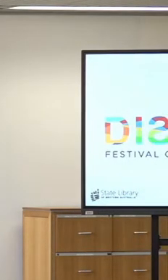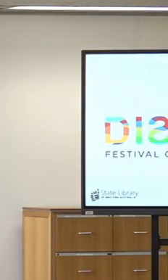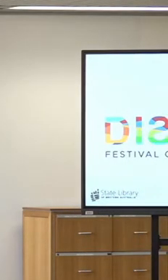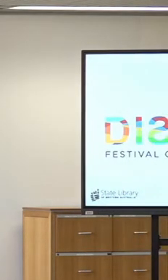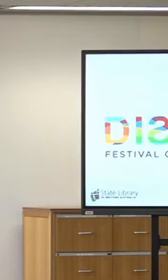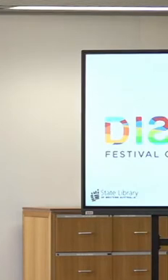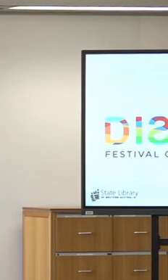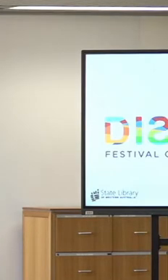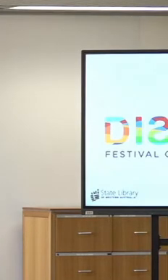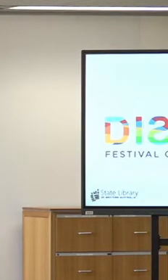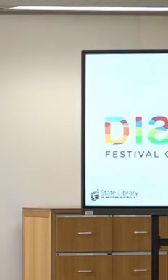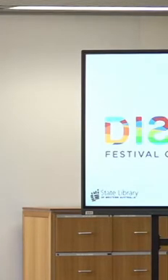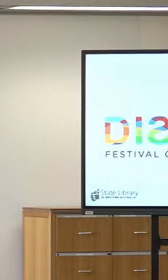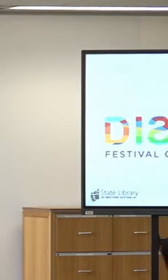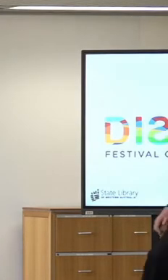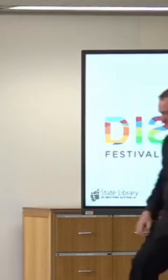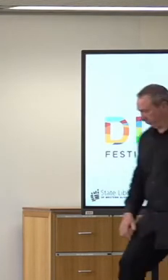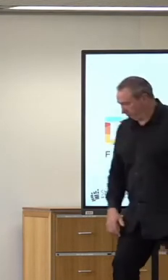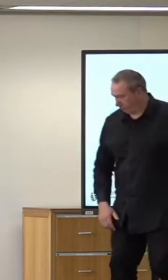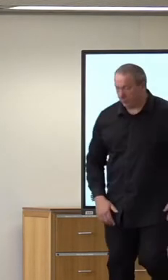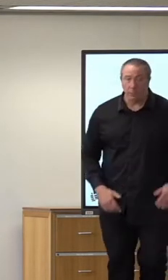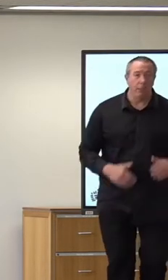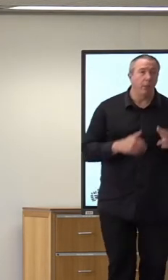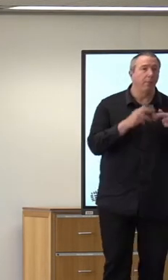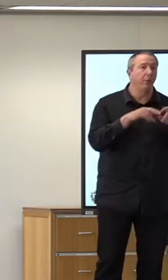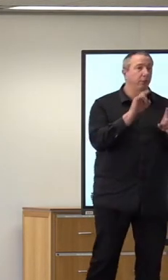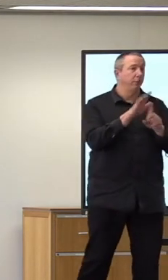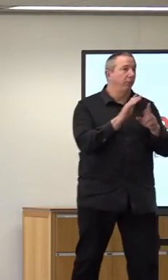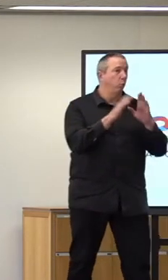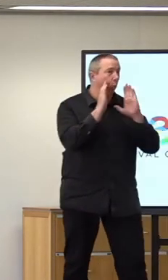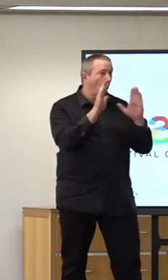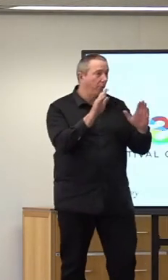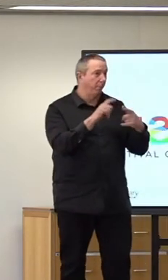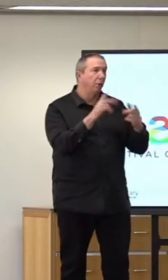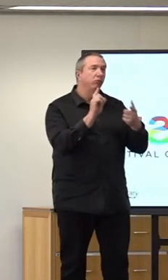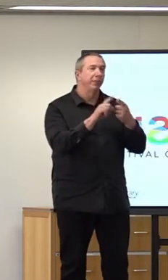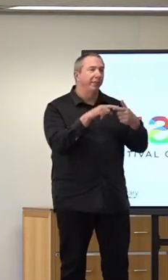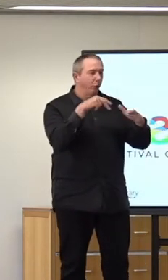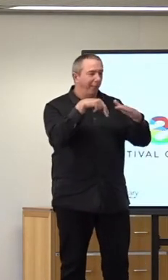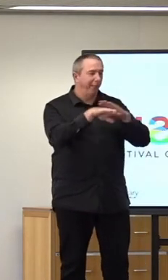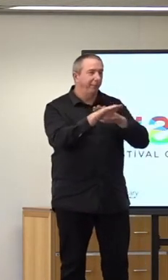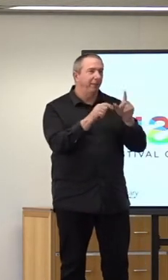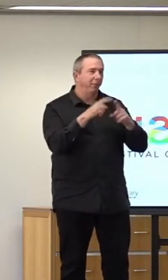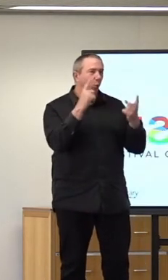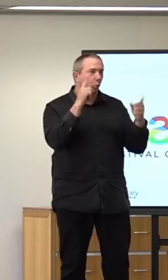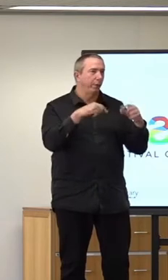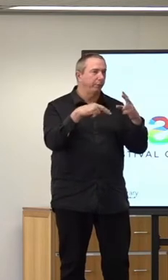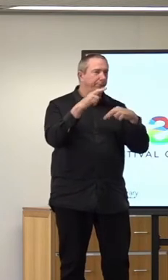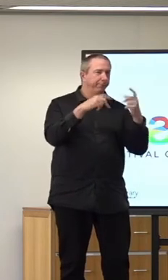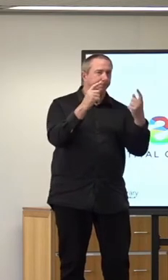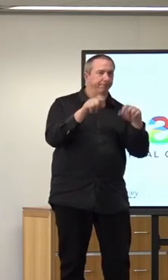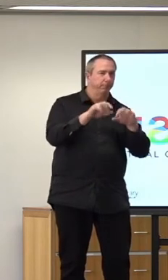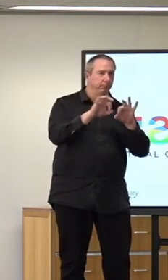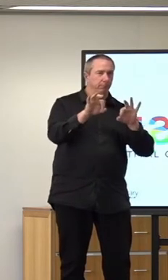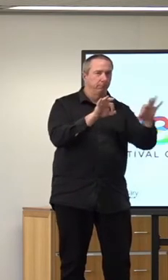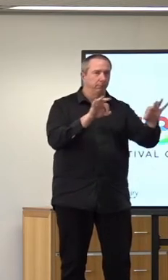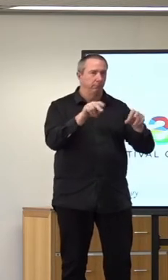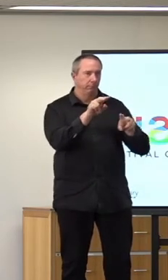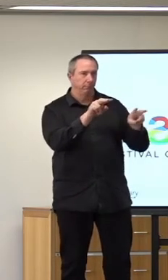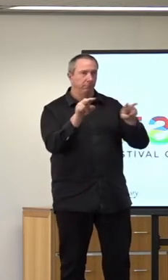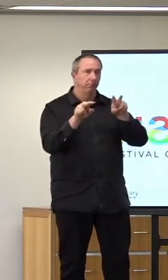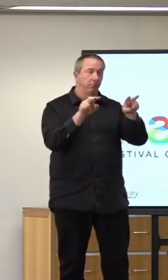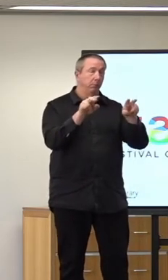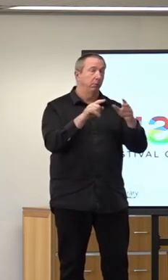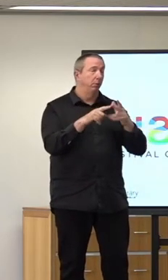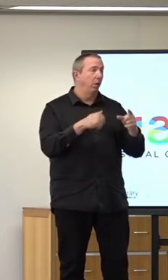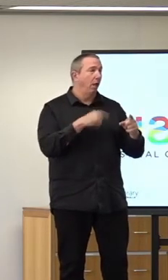in changing the experience of walking in there and moving through that. And that has, I think, perpetuated a lot of the, I think a lot